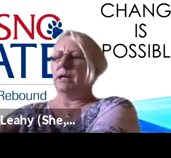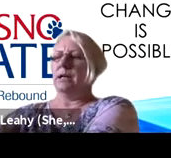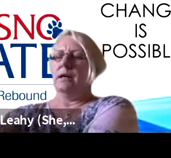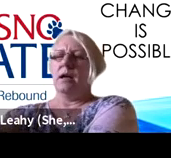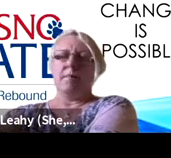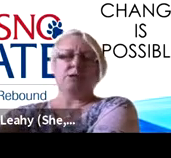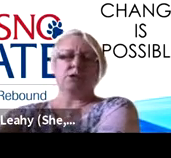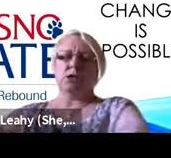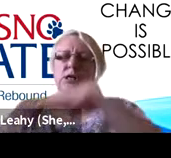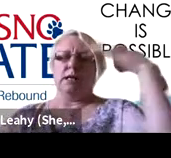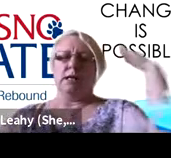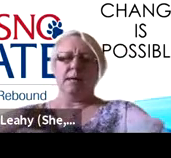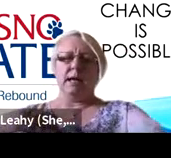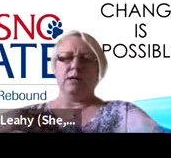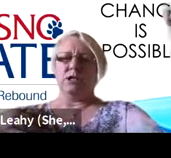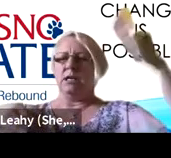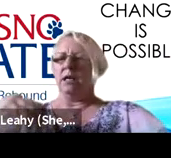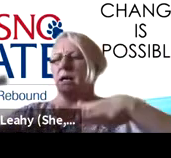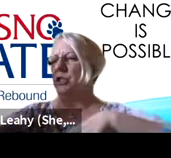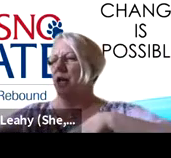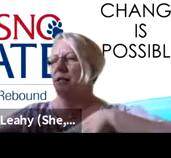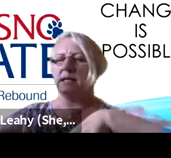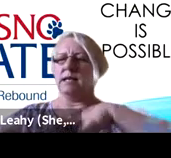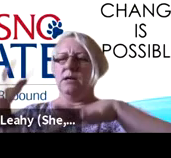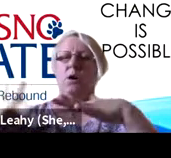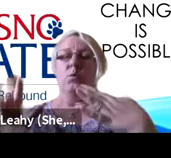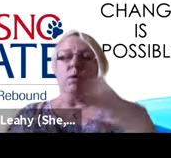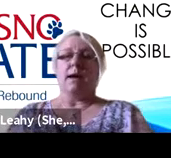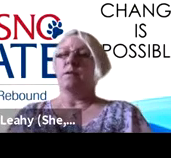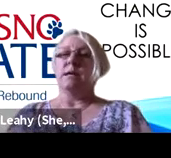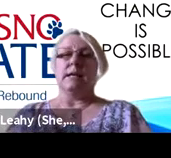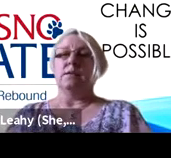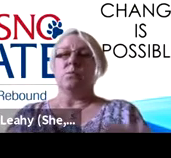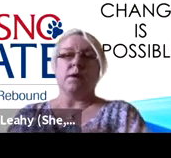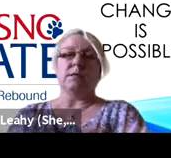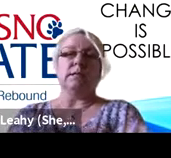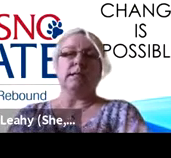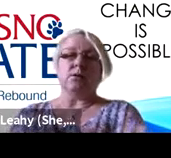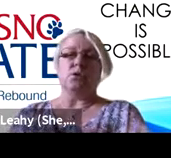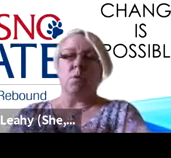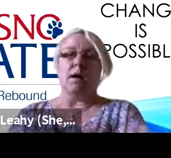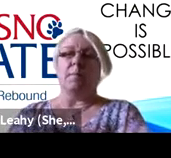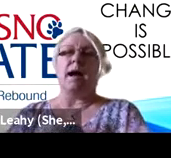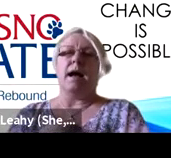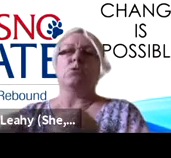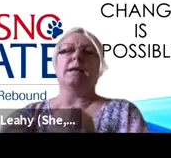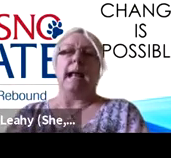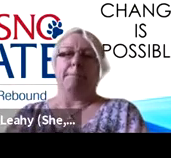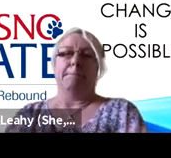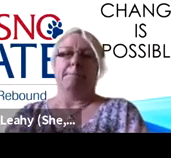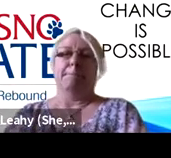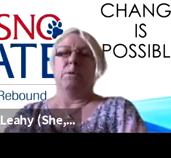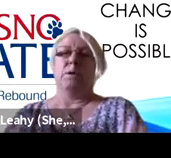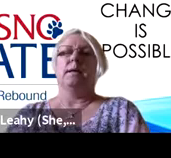bachelor's degree, a master's degree, a PhD, a JD, whatever it is, whatever little letters you want behind your